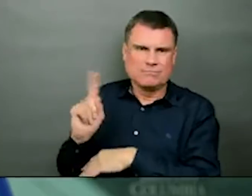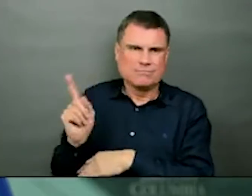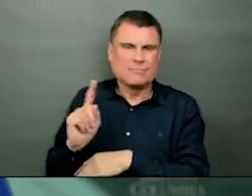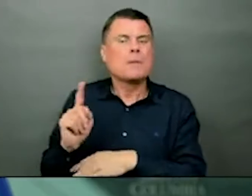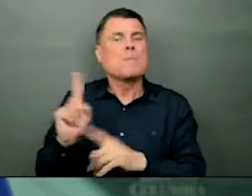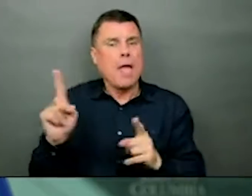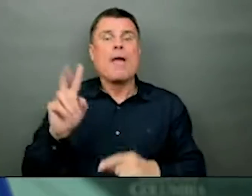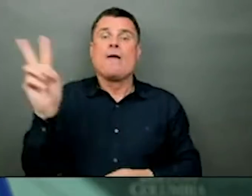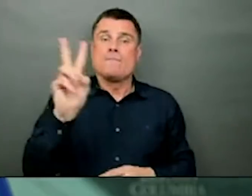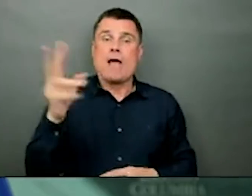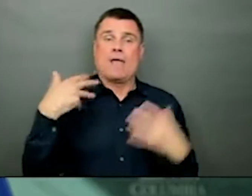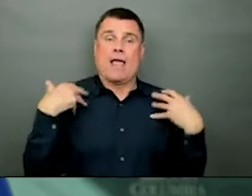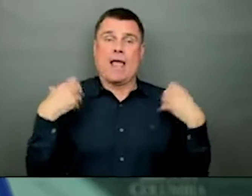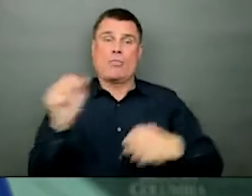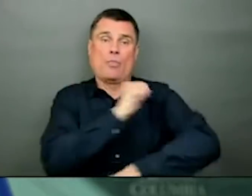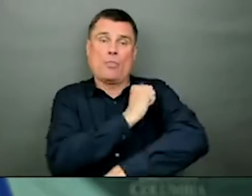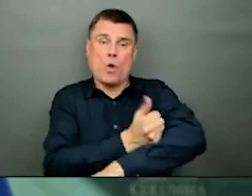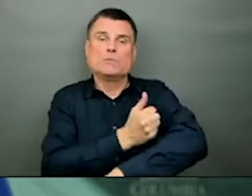be, that